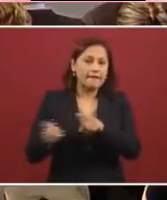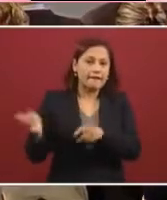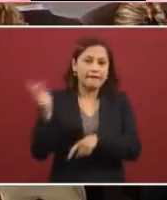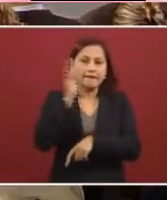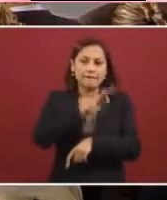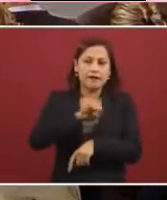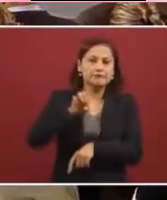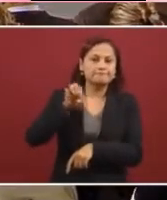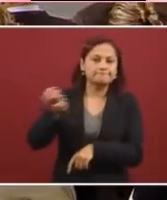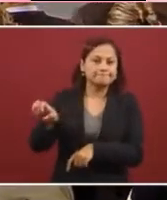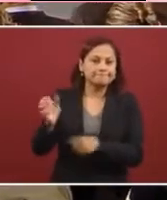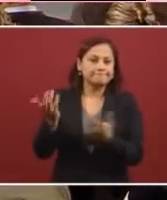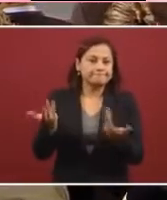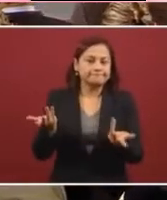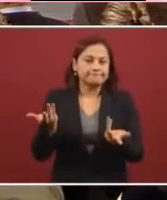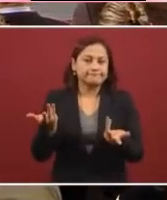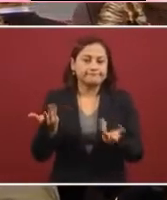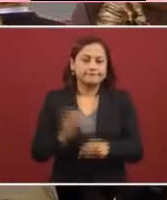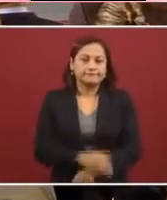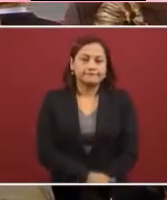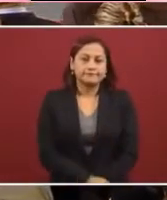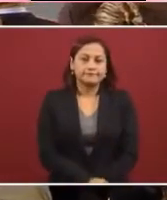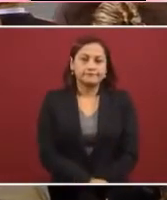bots. Thousands of bots.